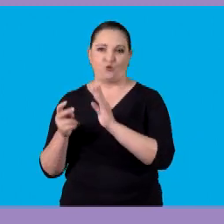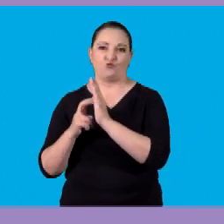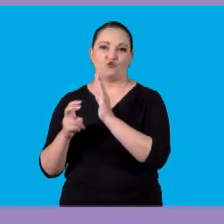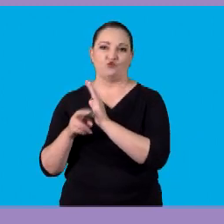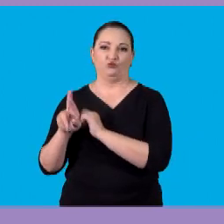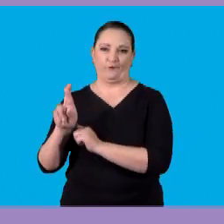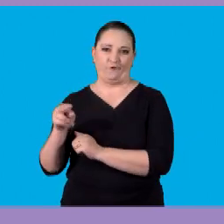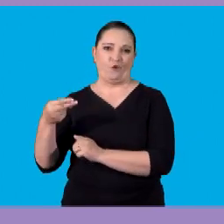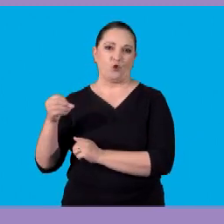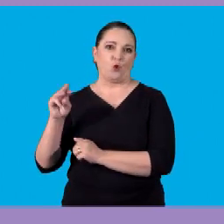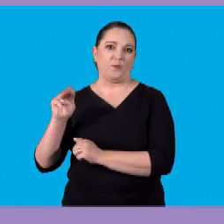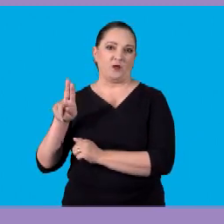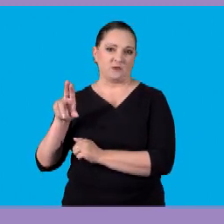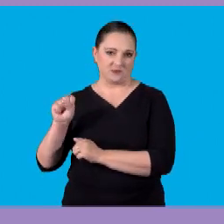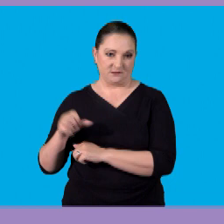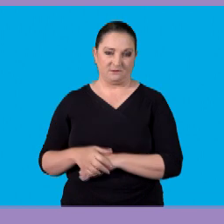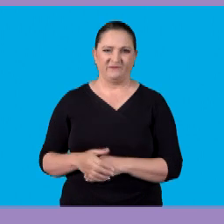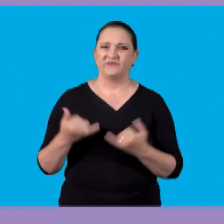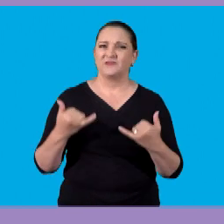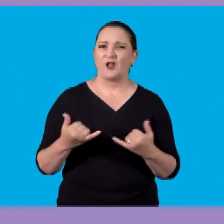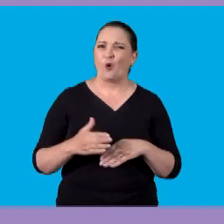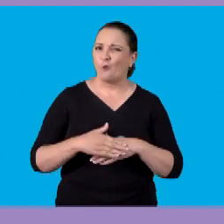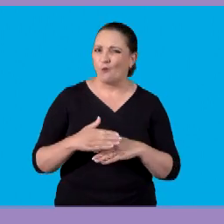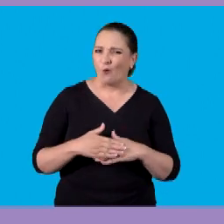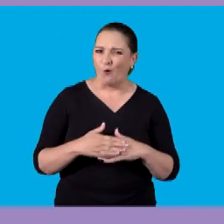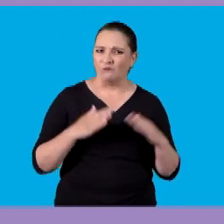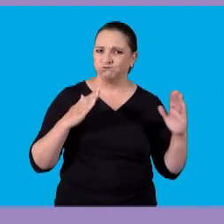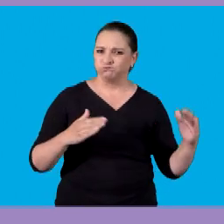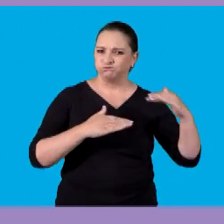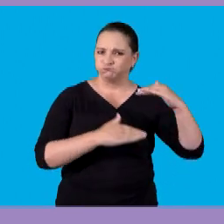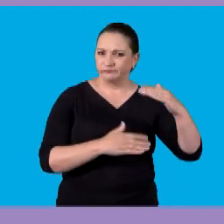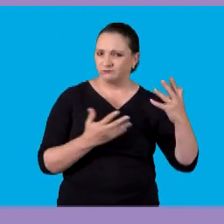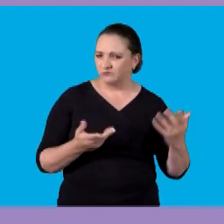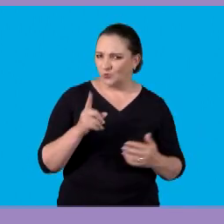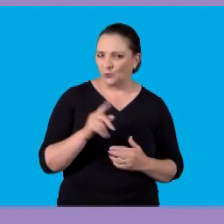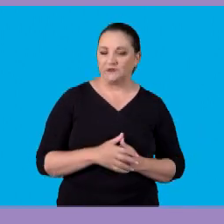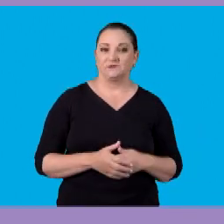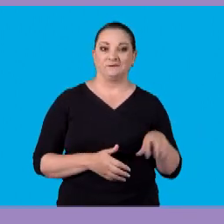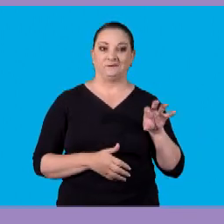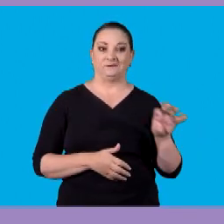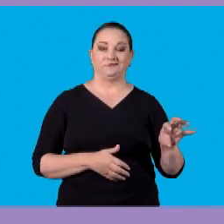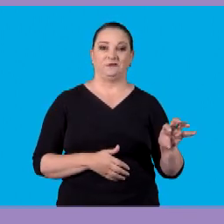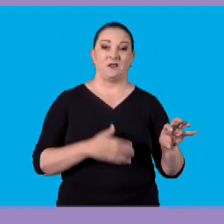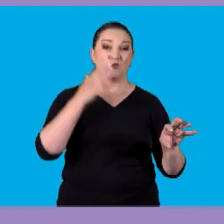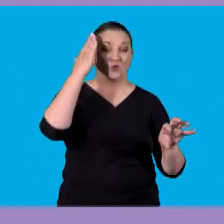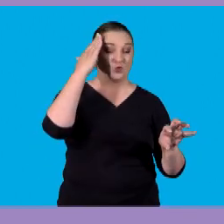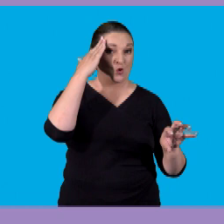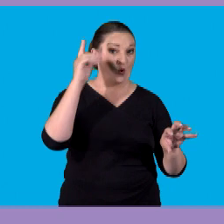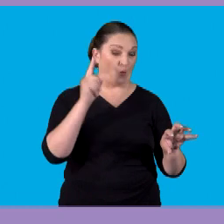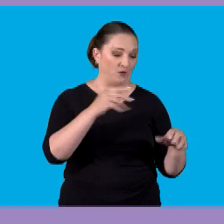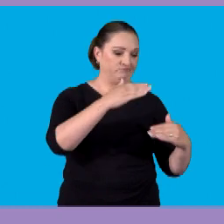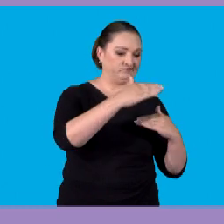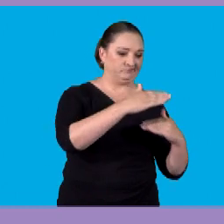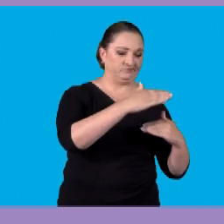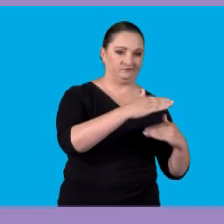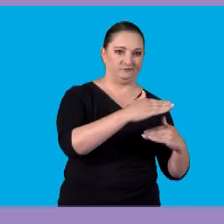a rhombus as well. Let's move on to another quadrilateral. Now, this quadrilateral, we've just been given one property,